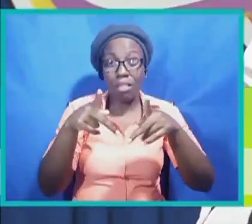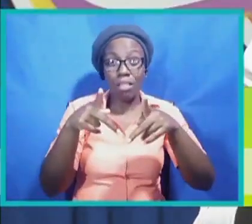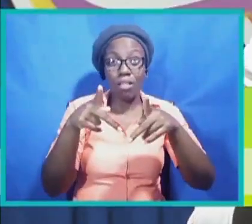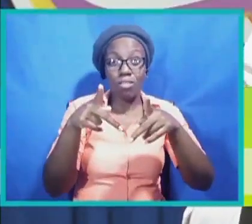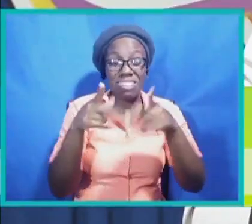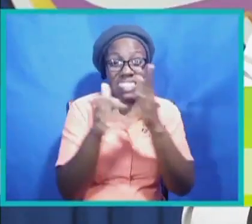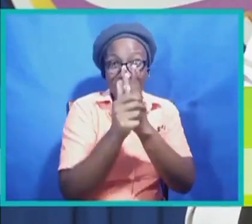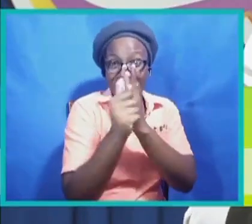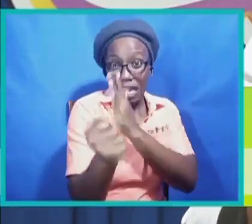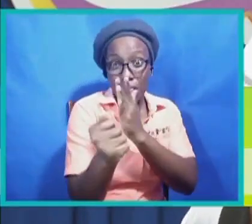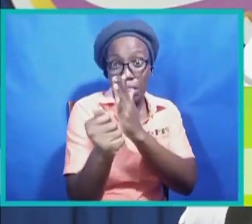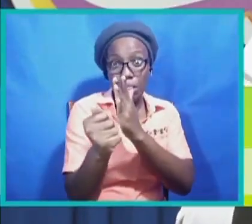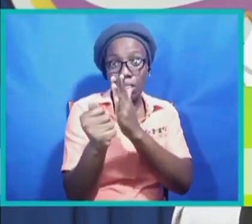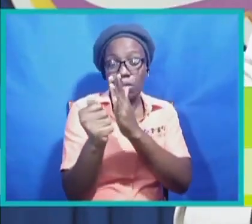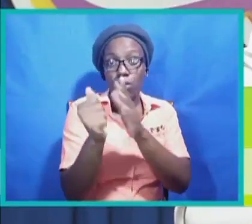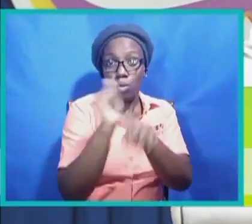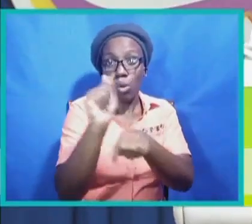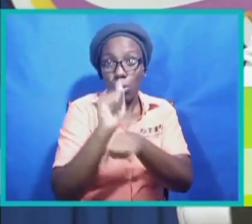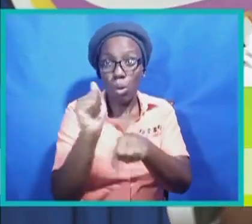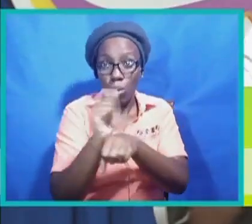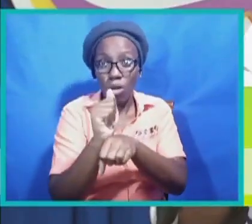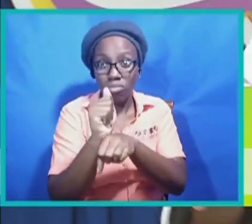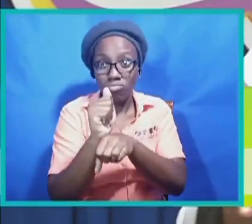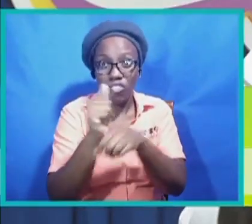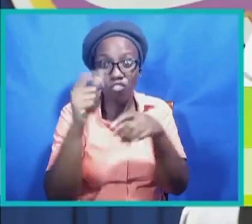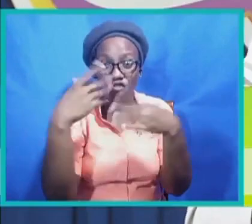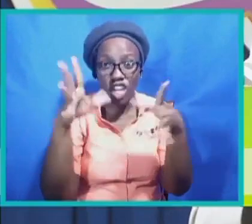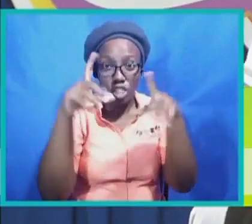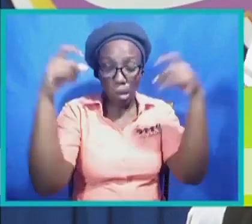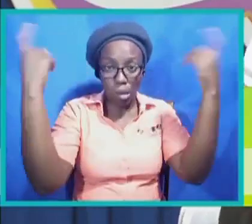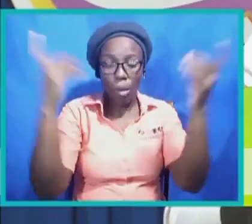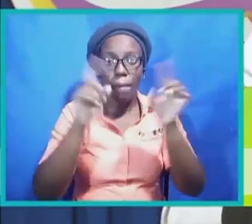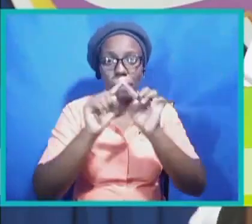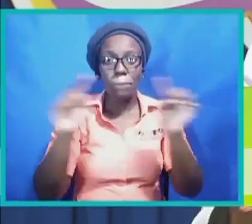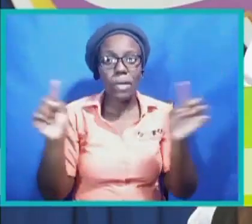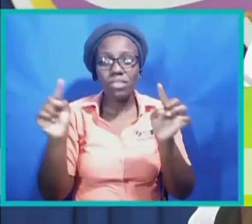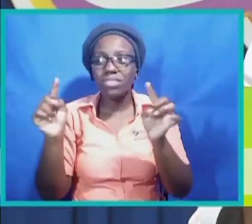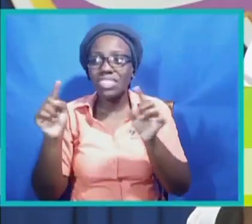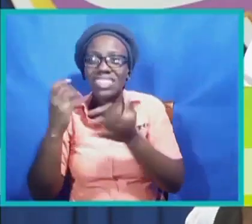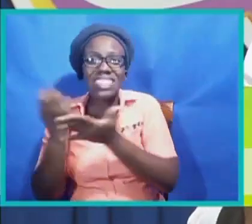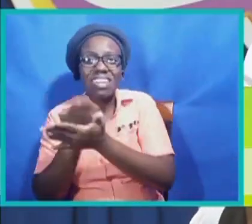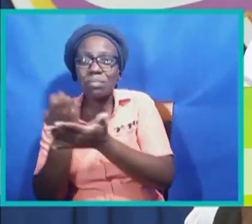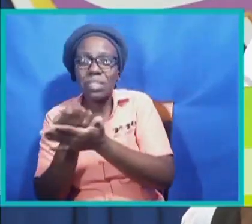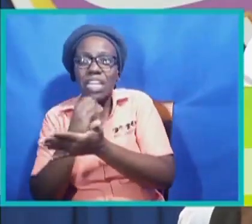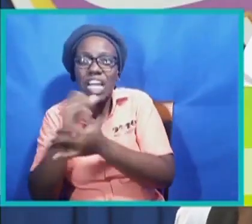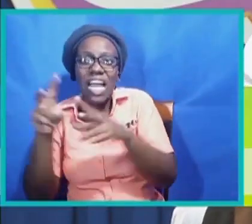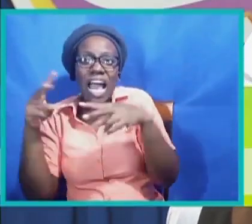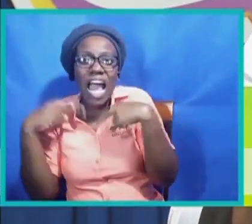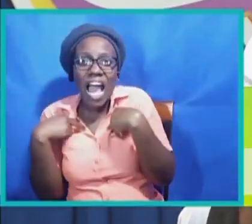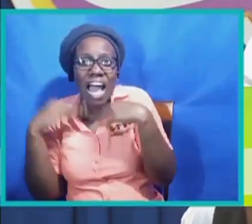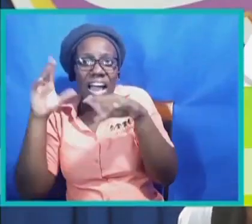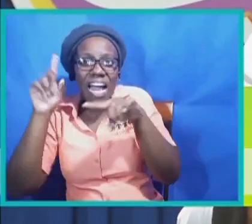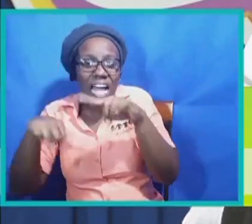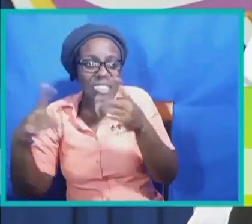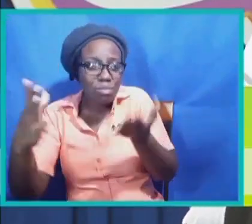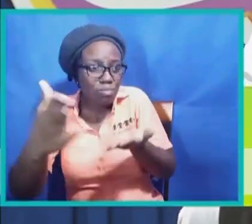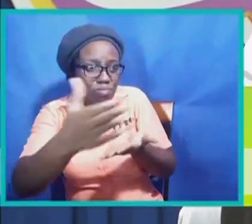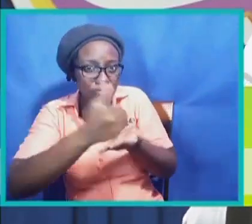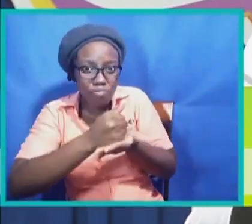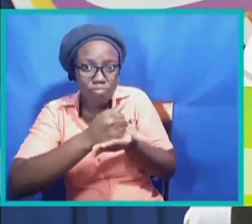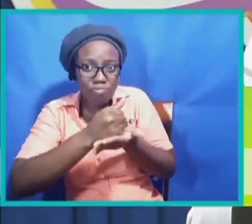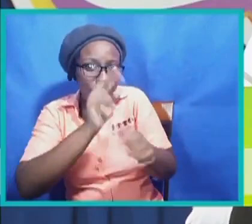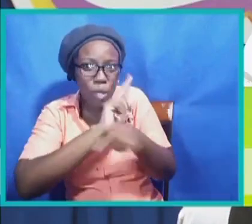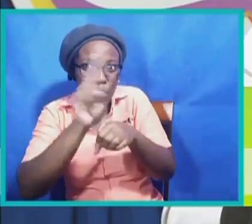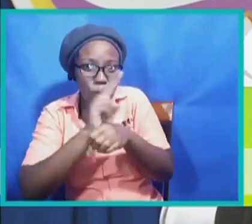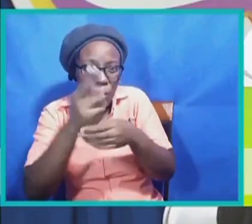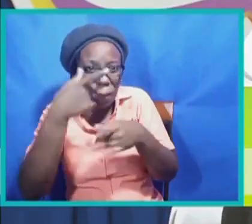them. But within the new sort of flat global space that the technology has created,